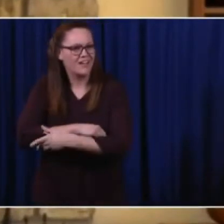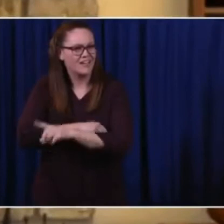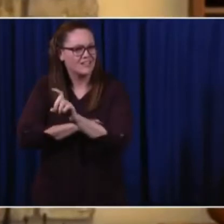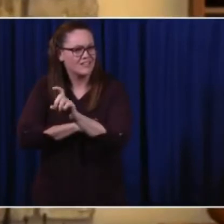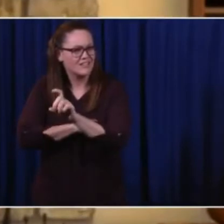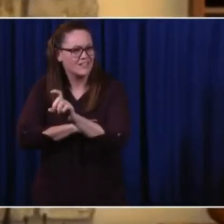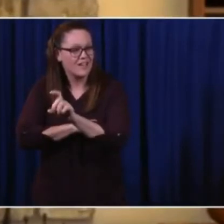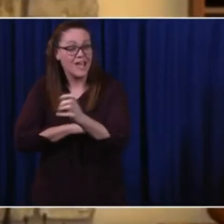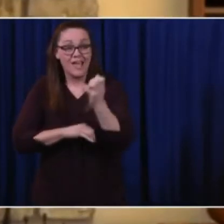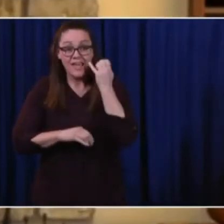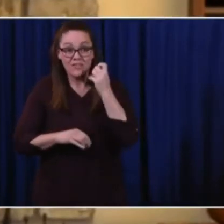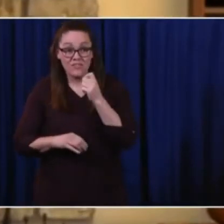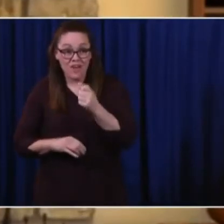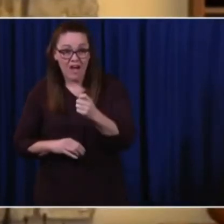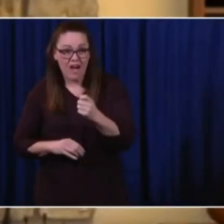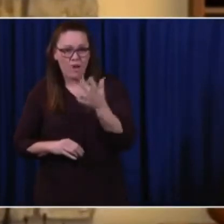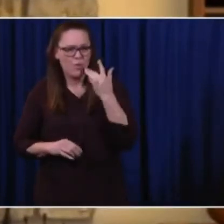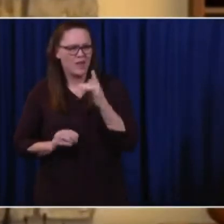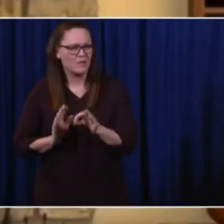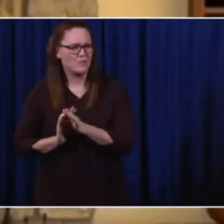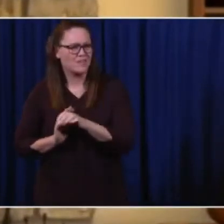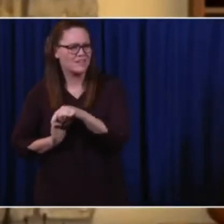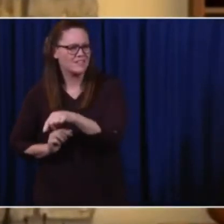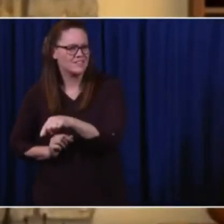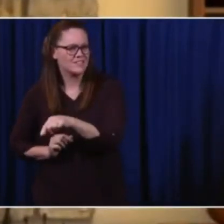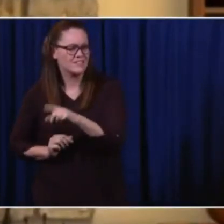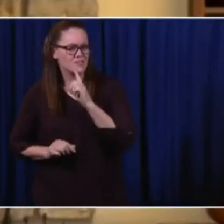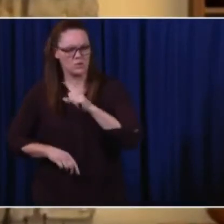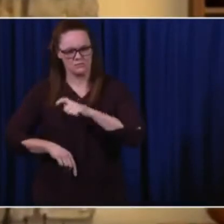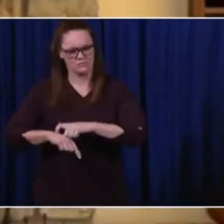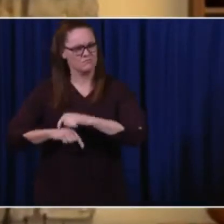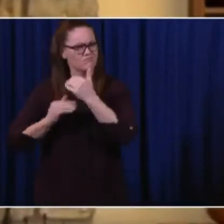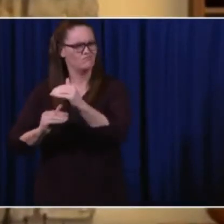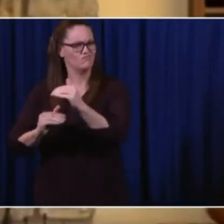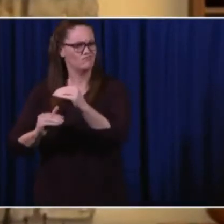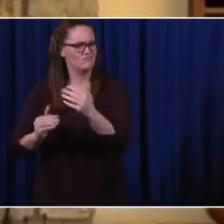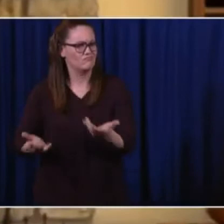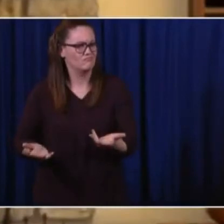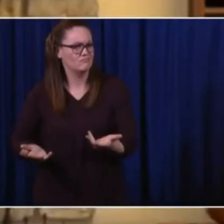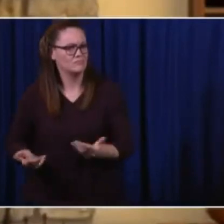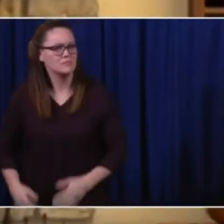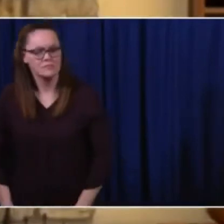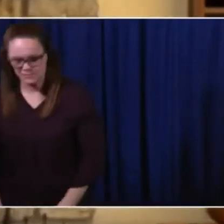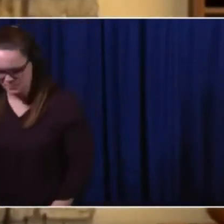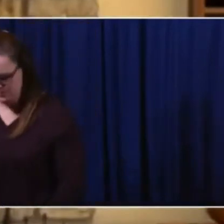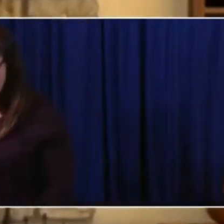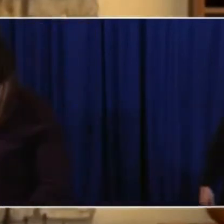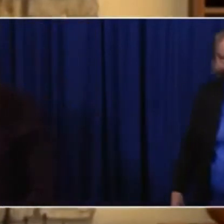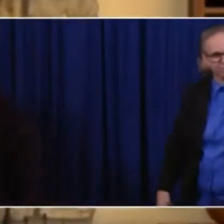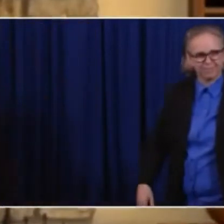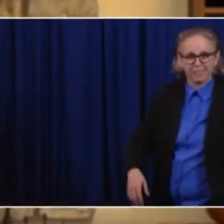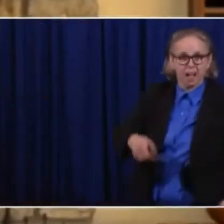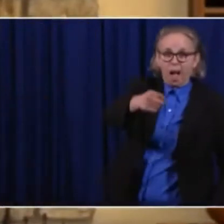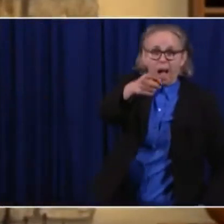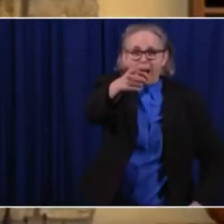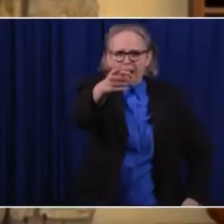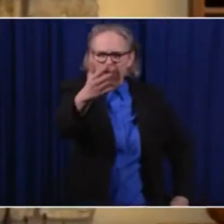done in reverse? You know, Josh, excellent question. Right now, I can guarantee you